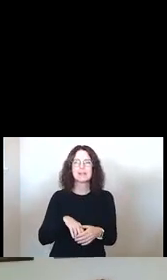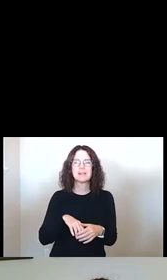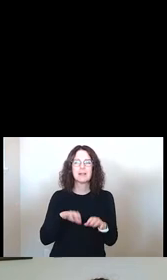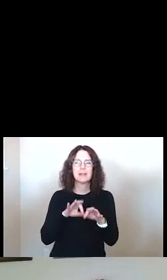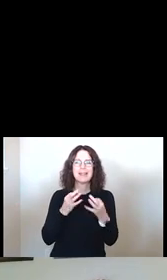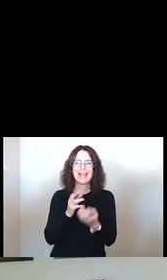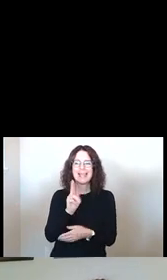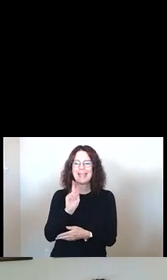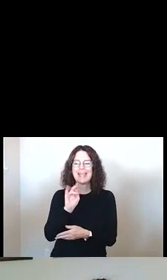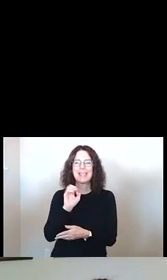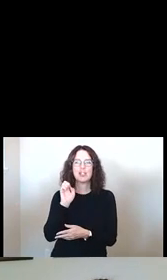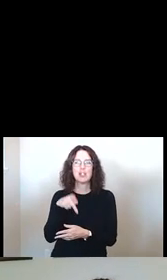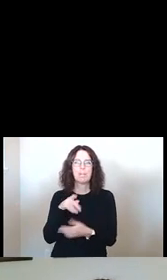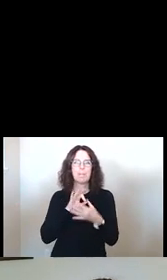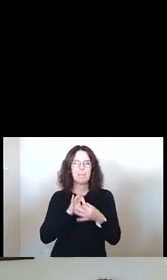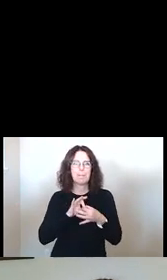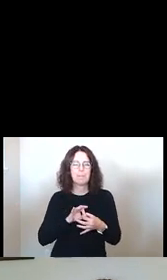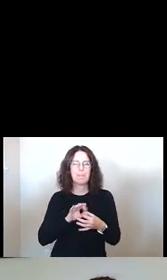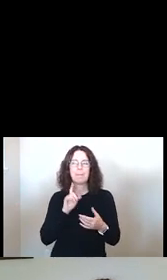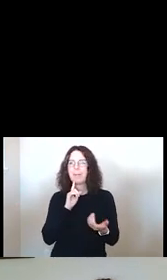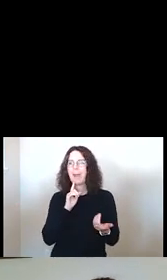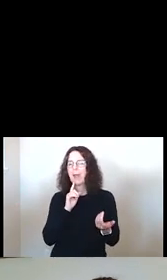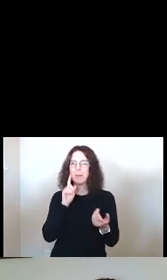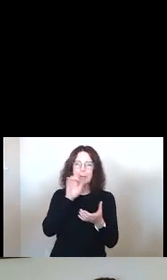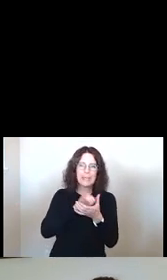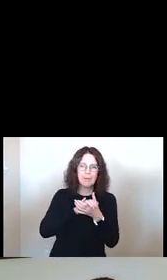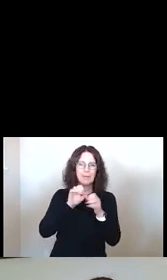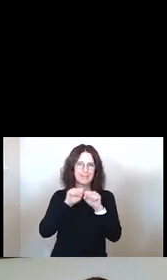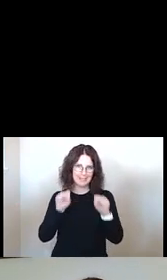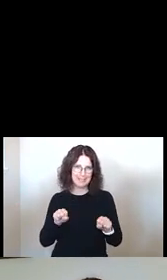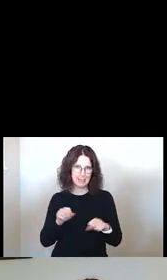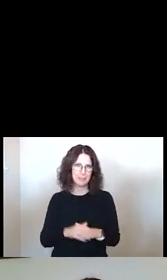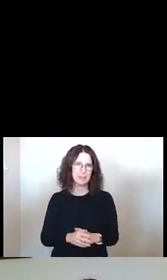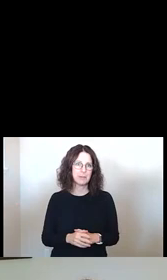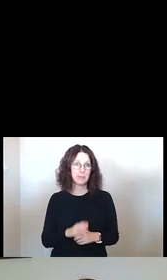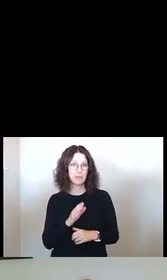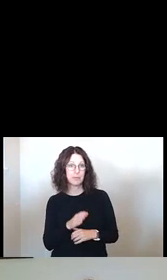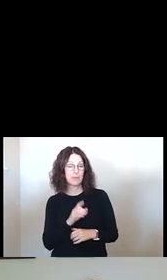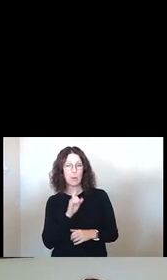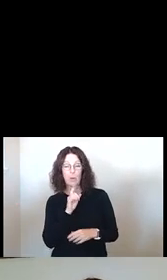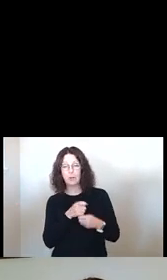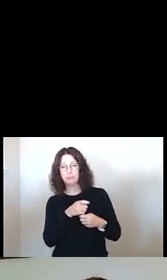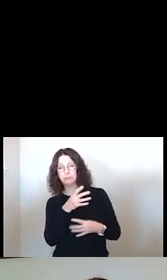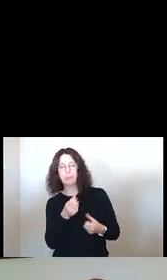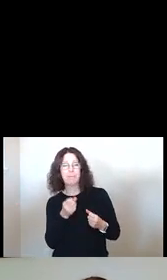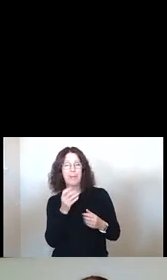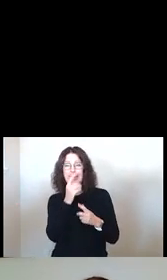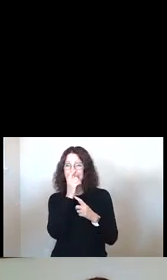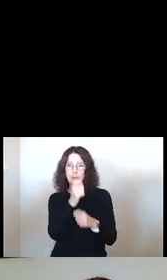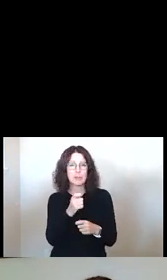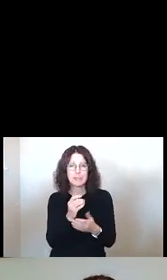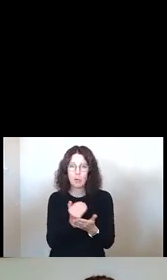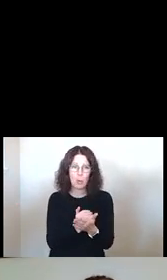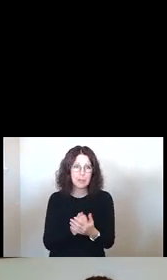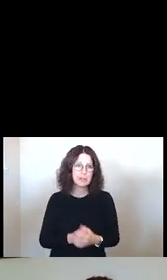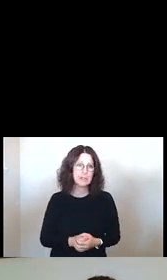systems. Next slide, please. So in these, there are a number of really interesting courses, Plagues and People, where